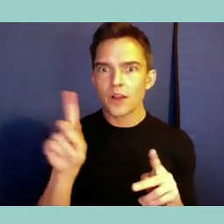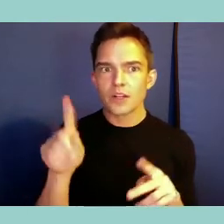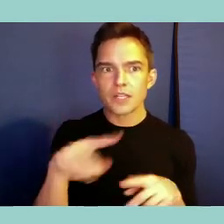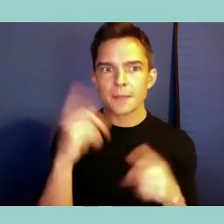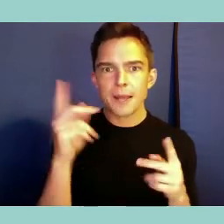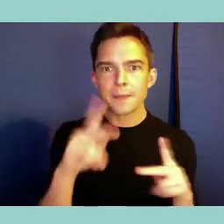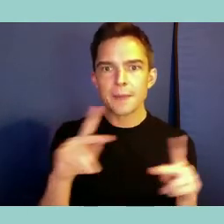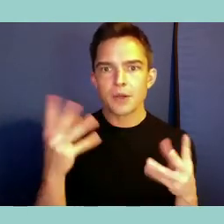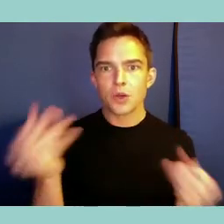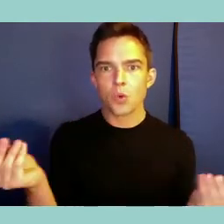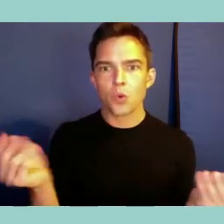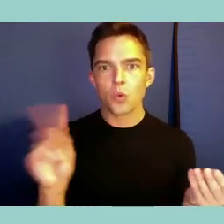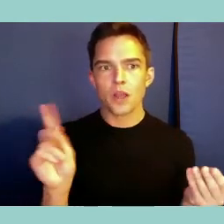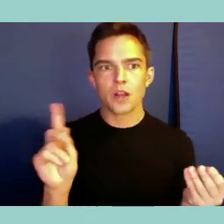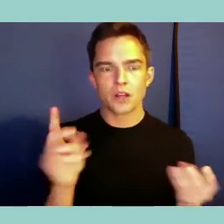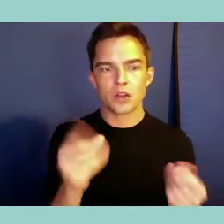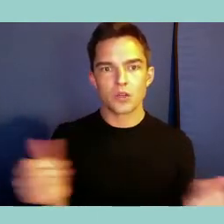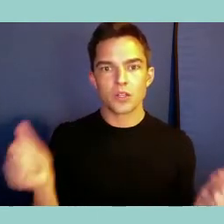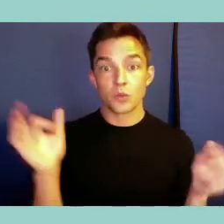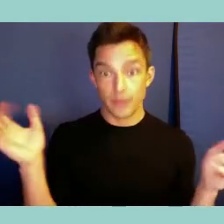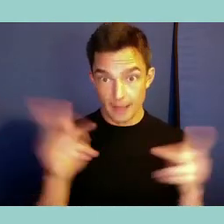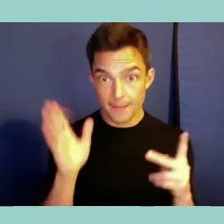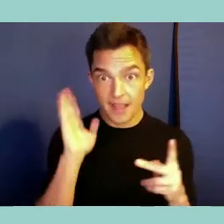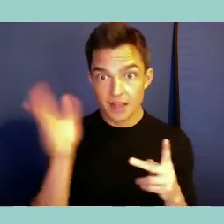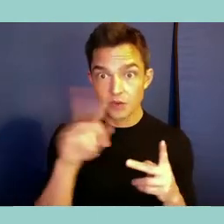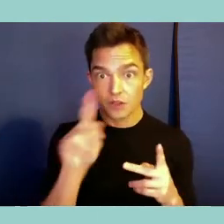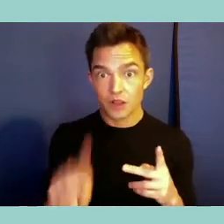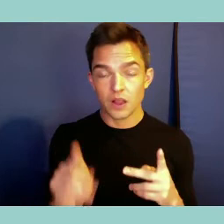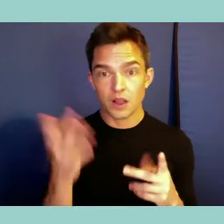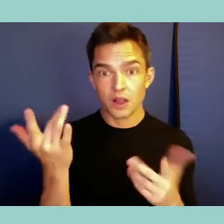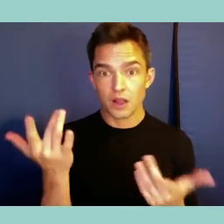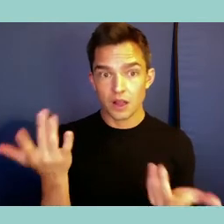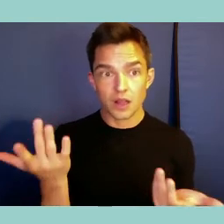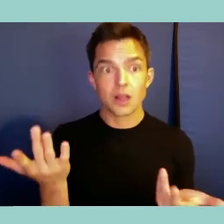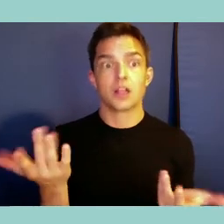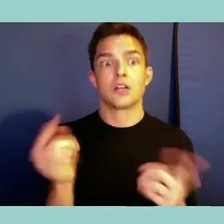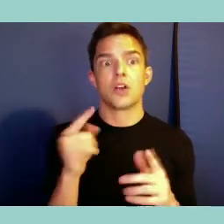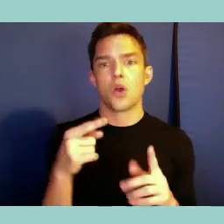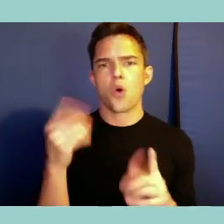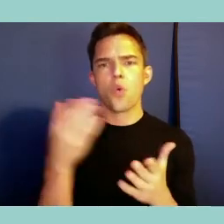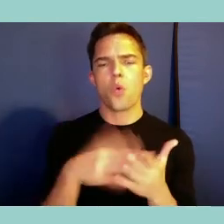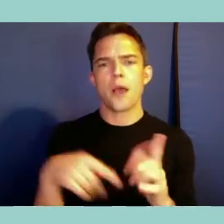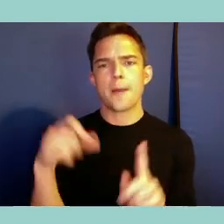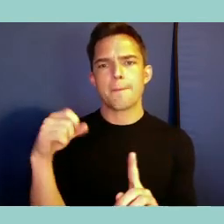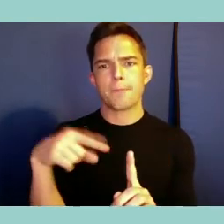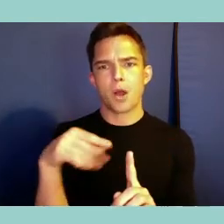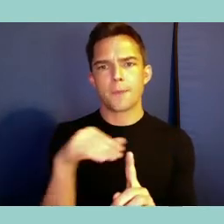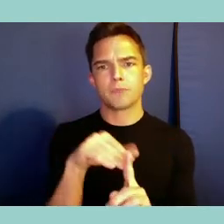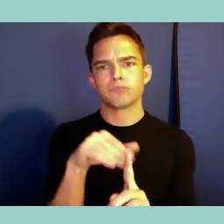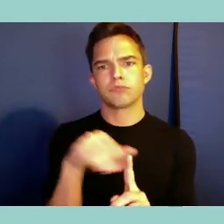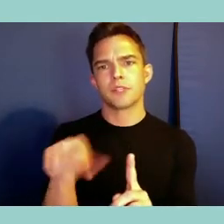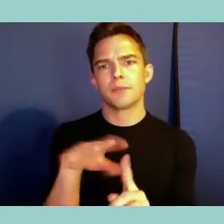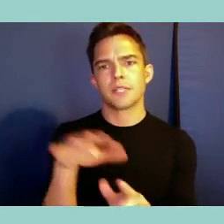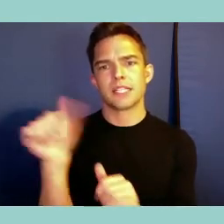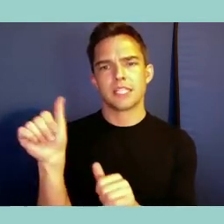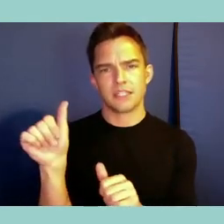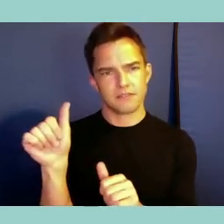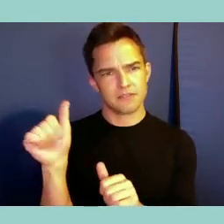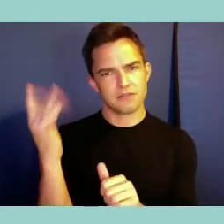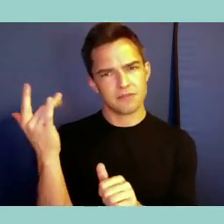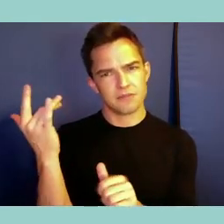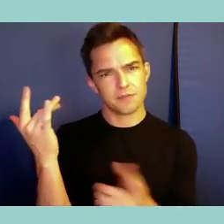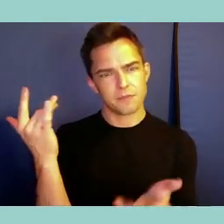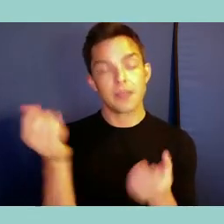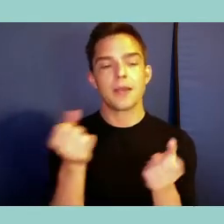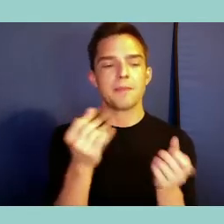Why did they all leave? Will they ever come back? What prompted them to leave in the first place?